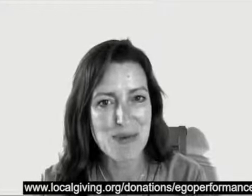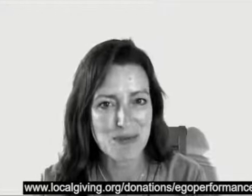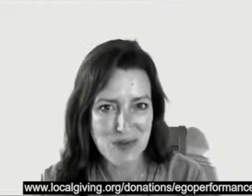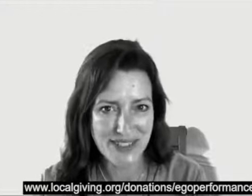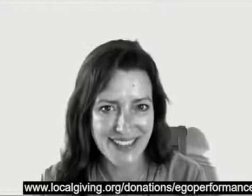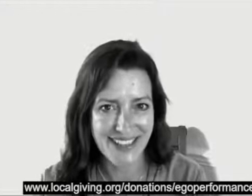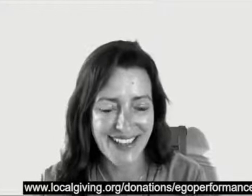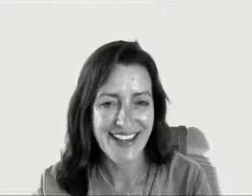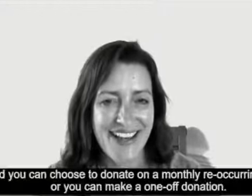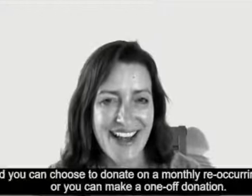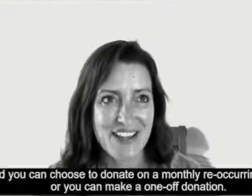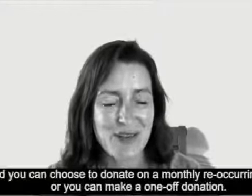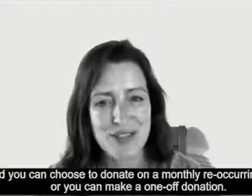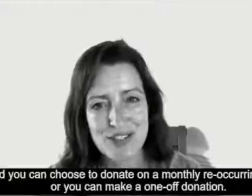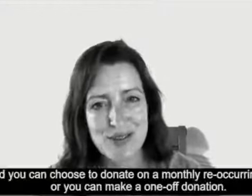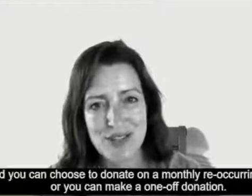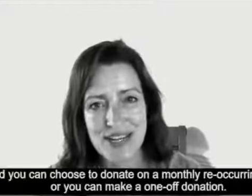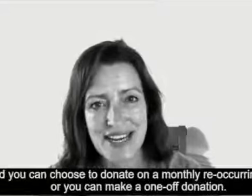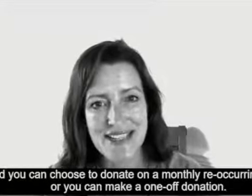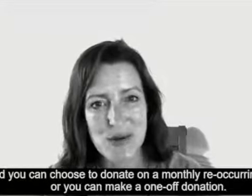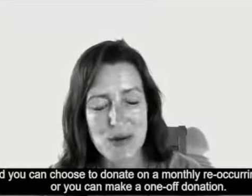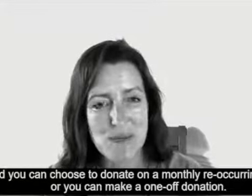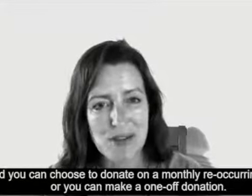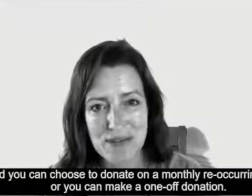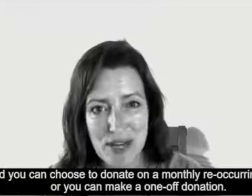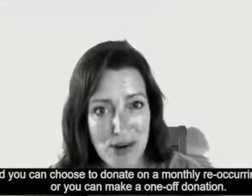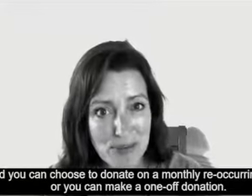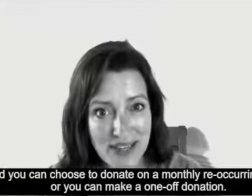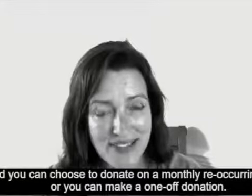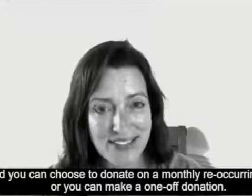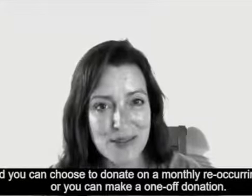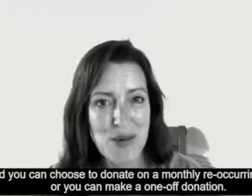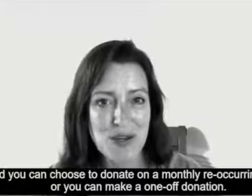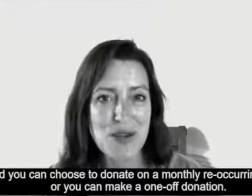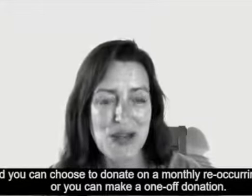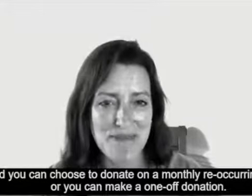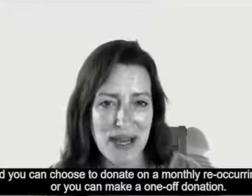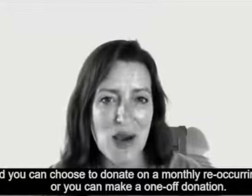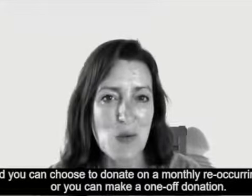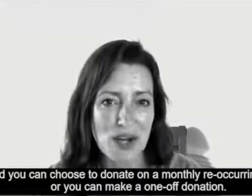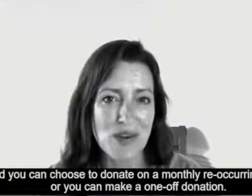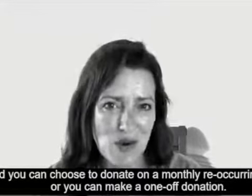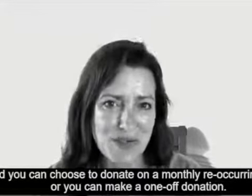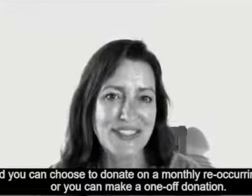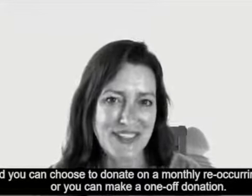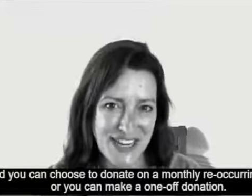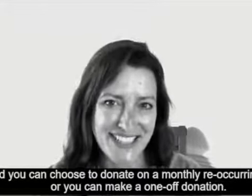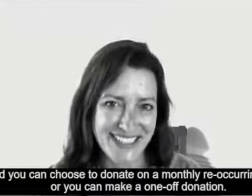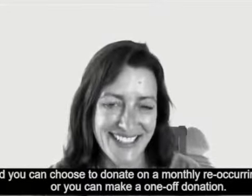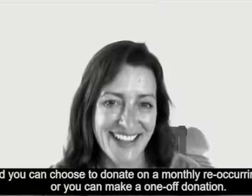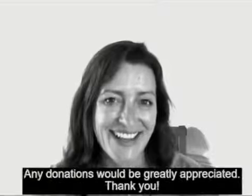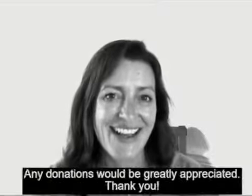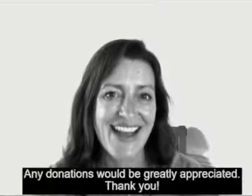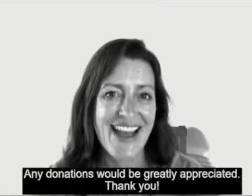www.localgiving.org/donations/Ego Performance. And you can choose to donate on a monthly recurring basis, or you can make a one-off